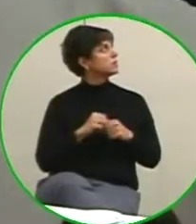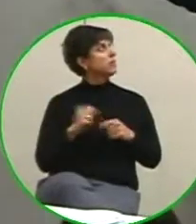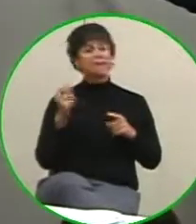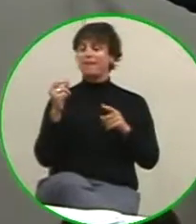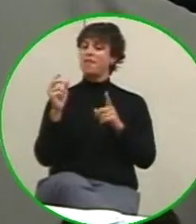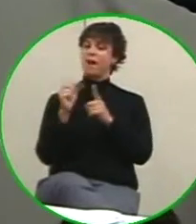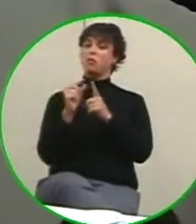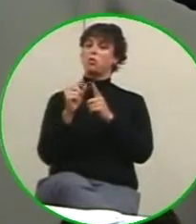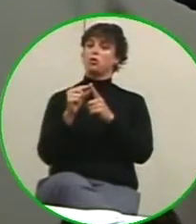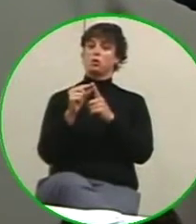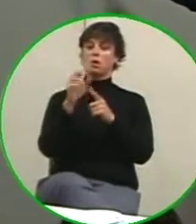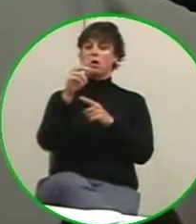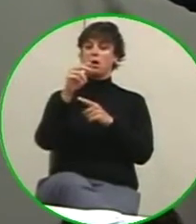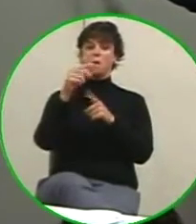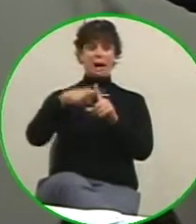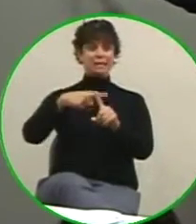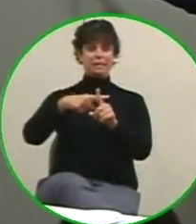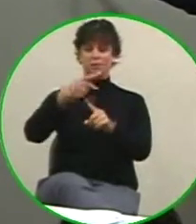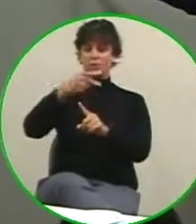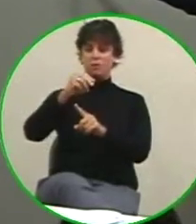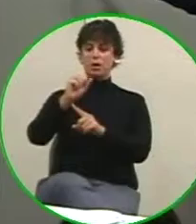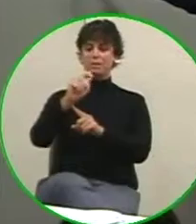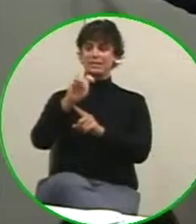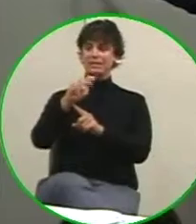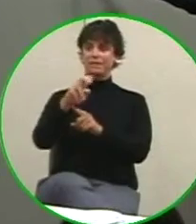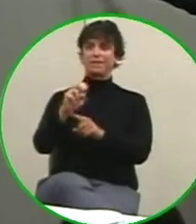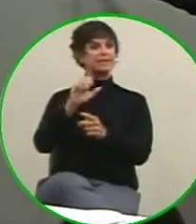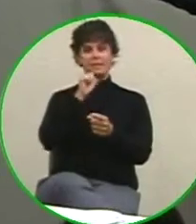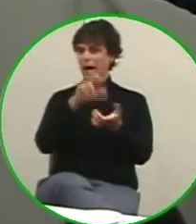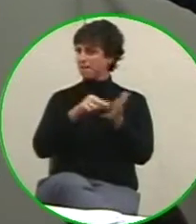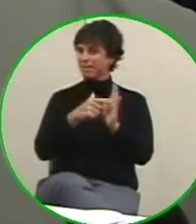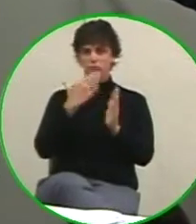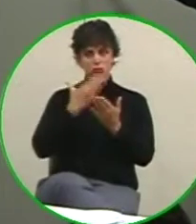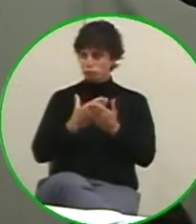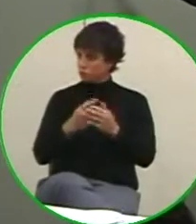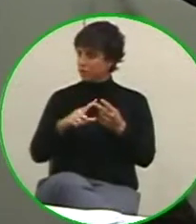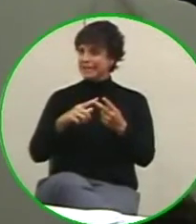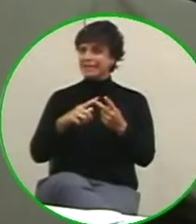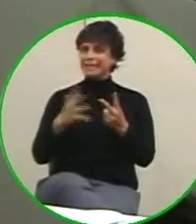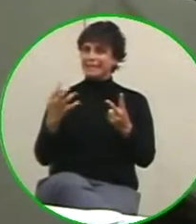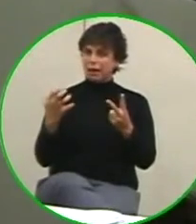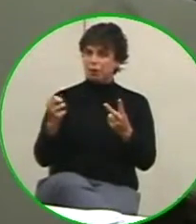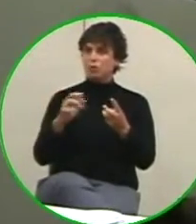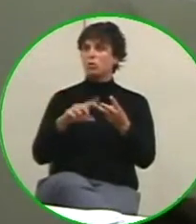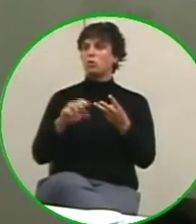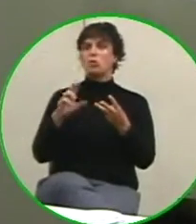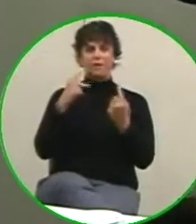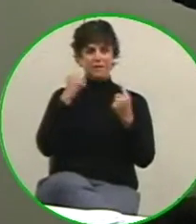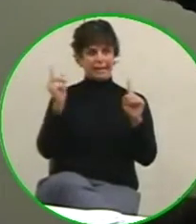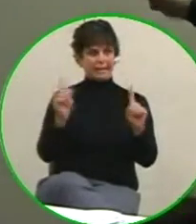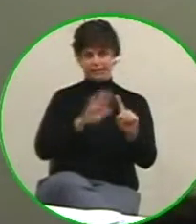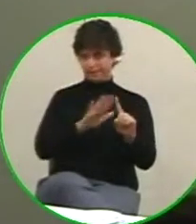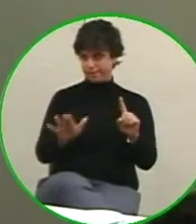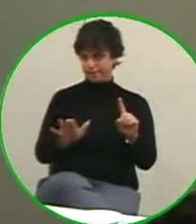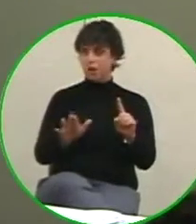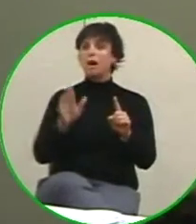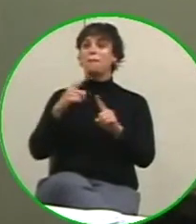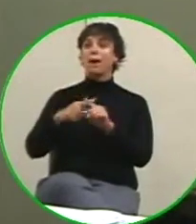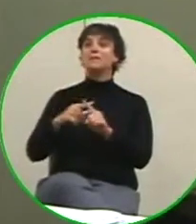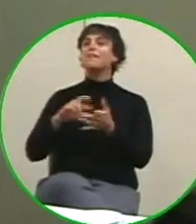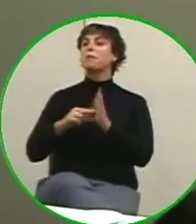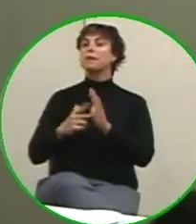word positive does not mean good, desirable, or effective. It simply